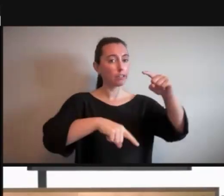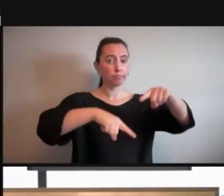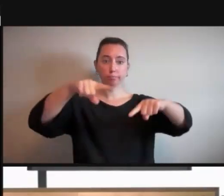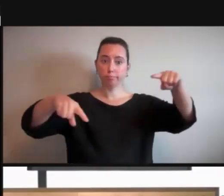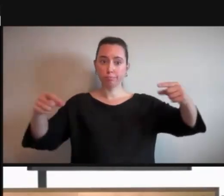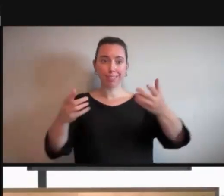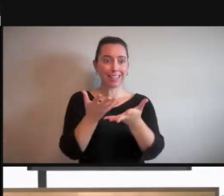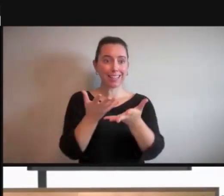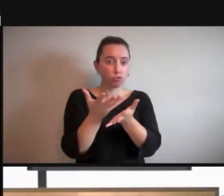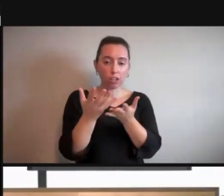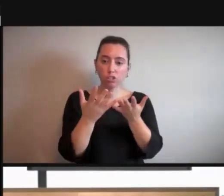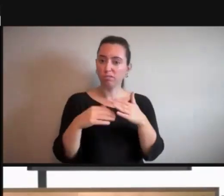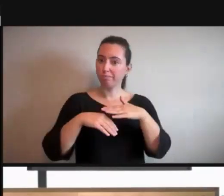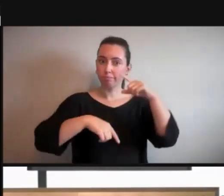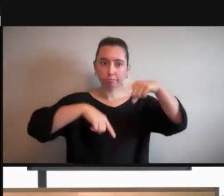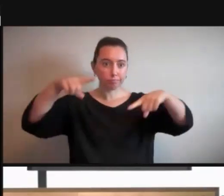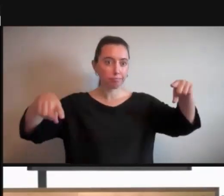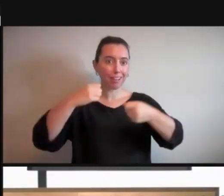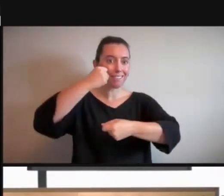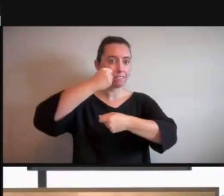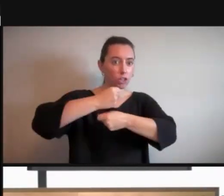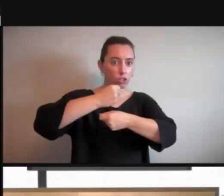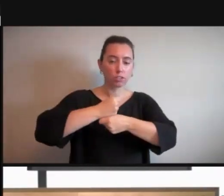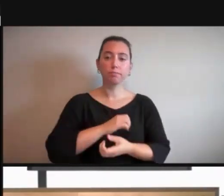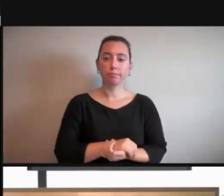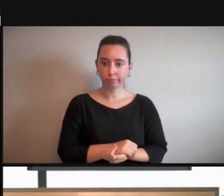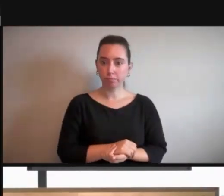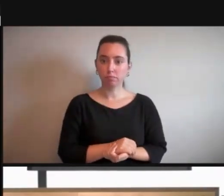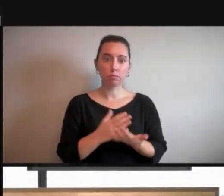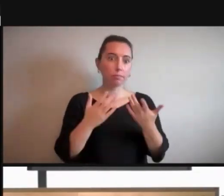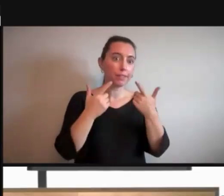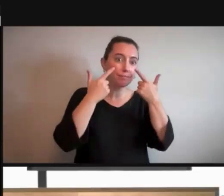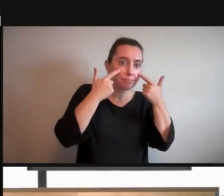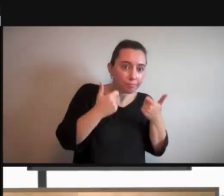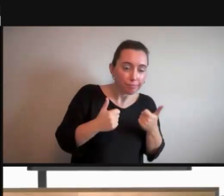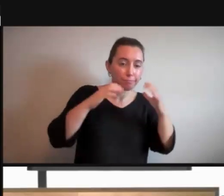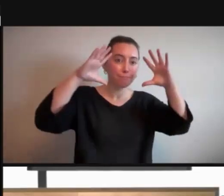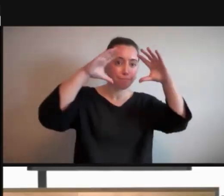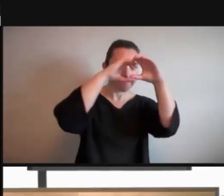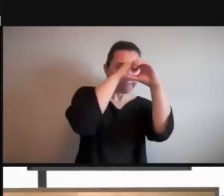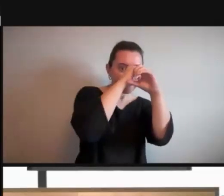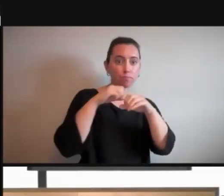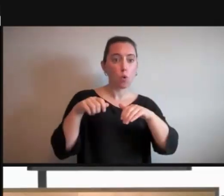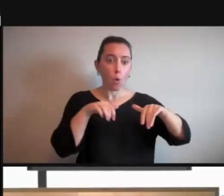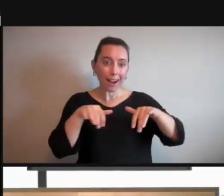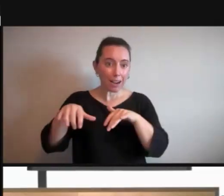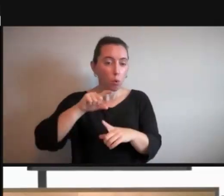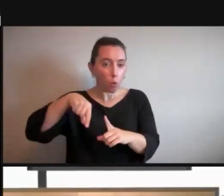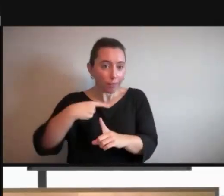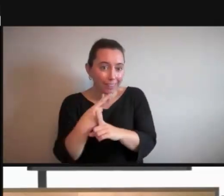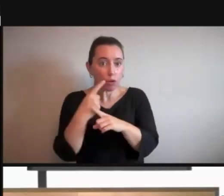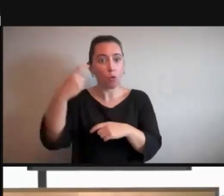and functional needs for which those accessibility features exist, like low vision, keyboard only, or cognitive